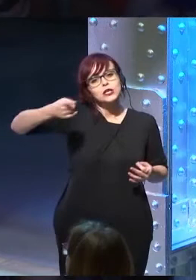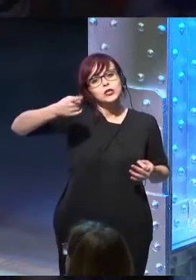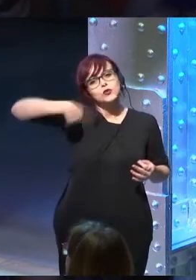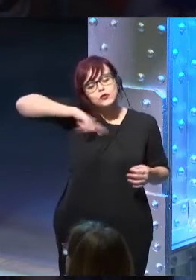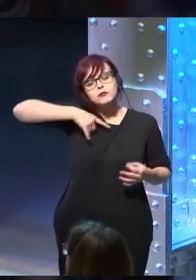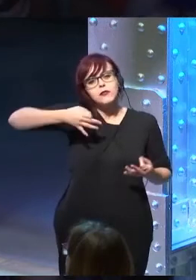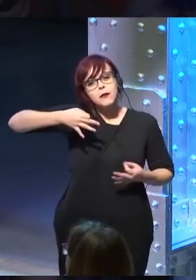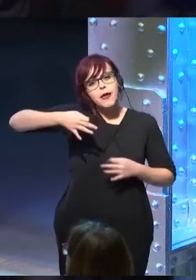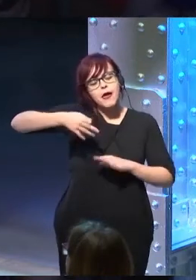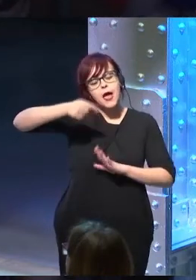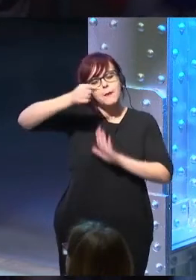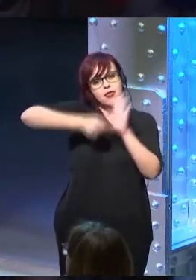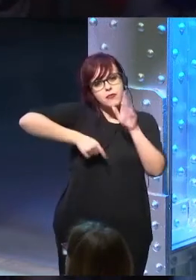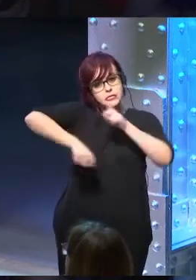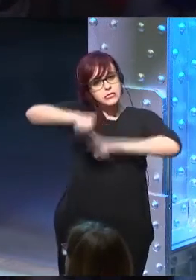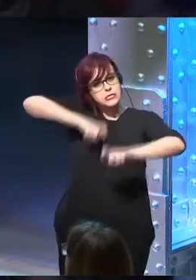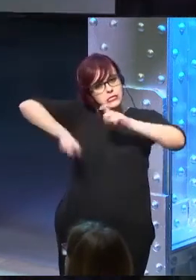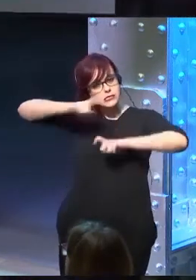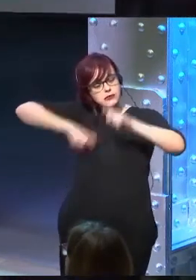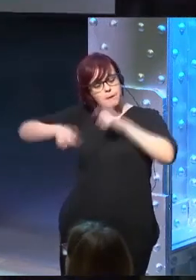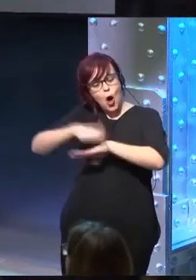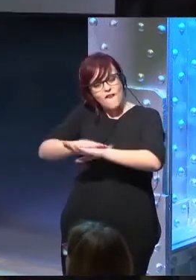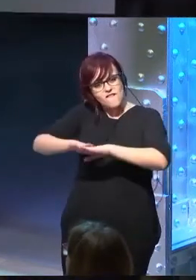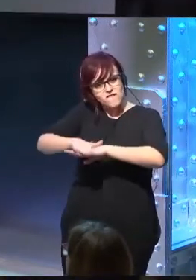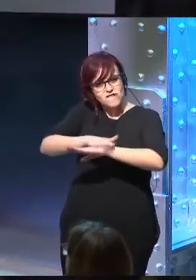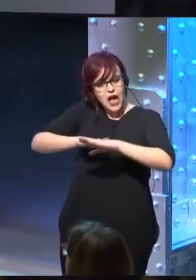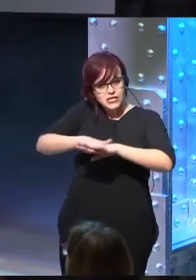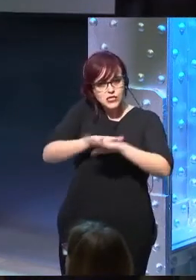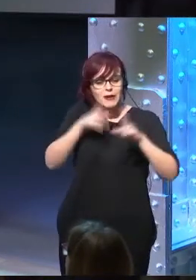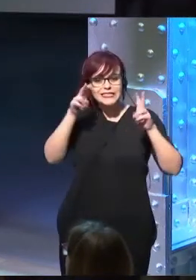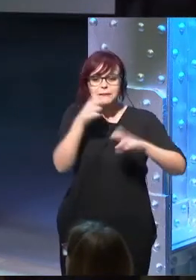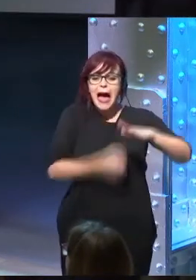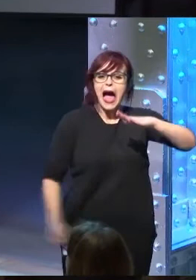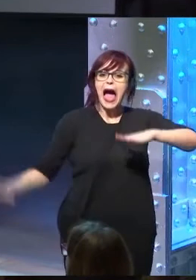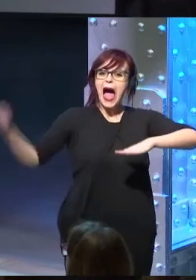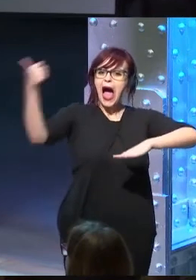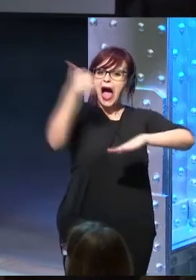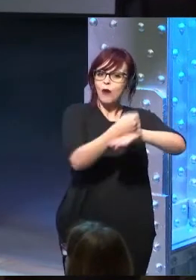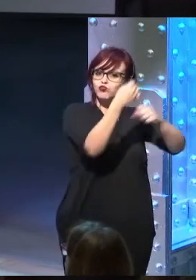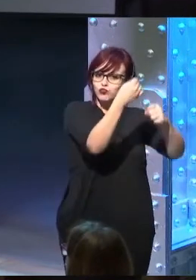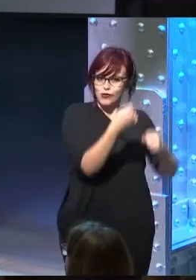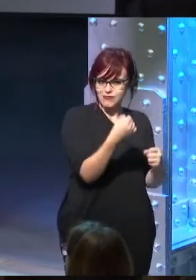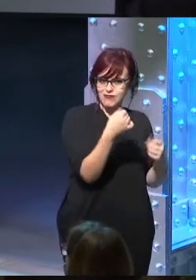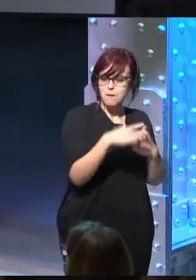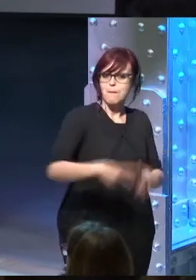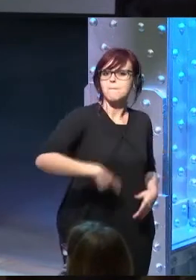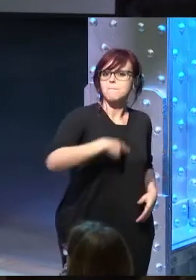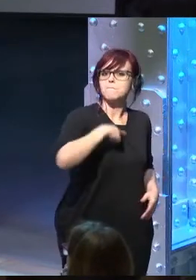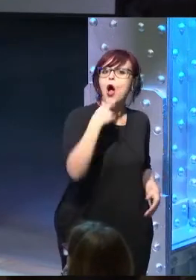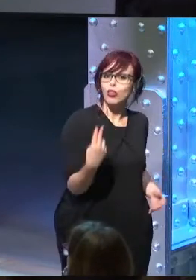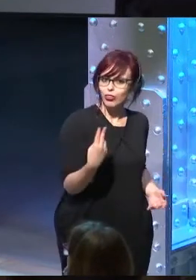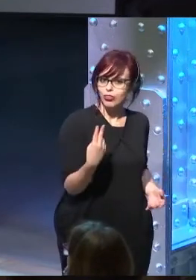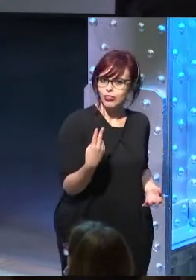principles about the nature of the authority of the voice, about what constitutes